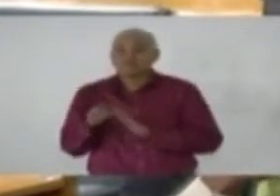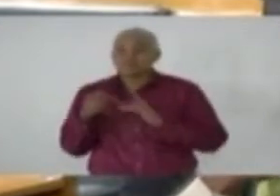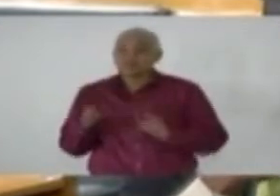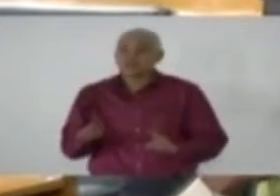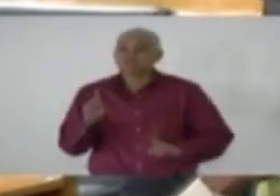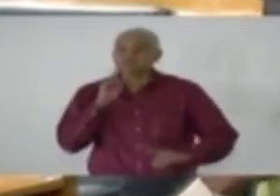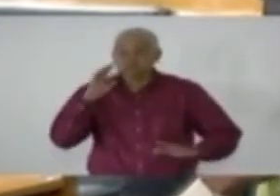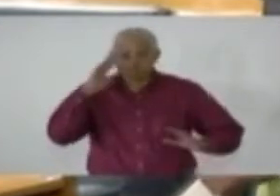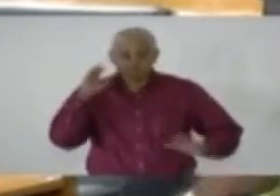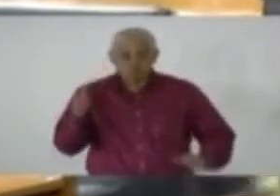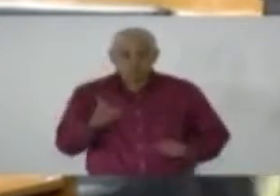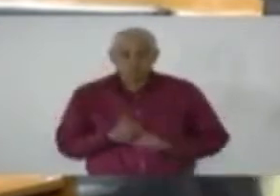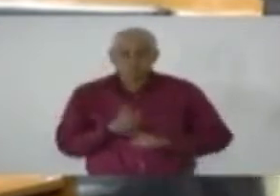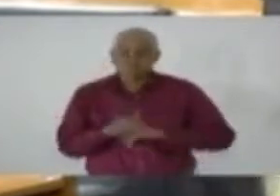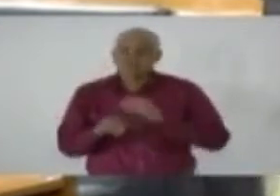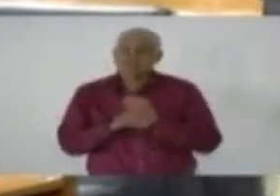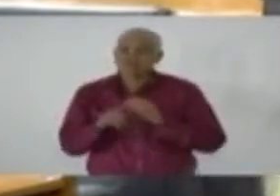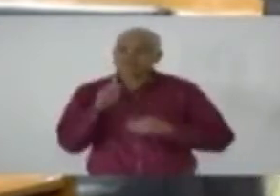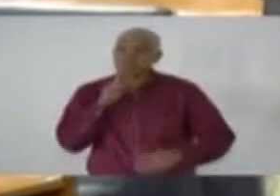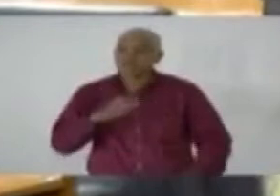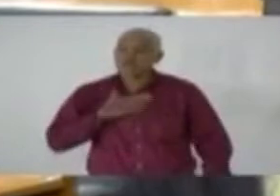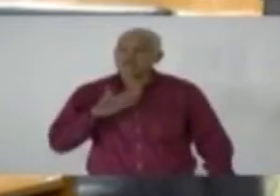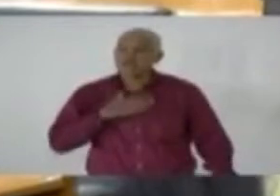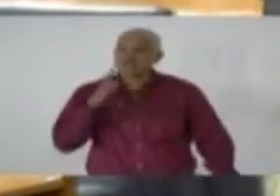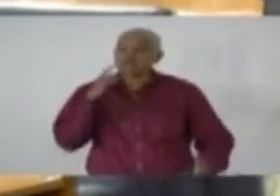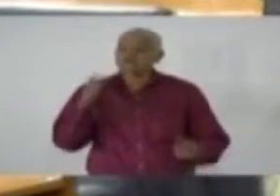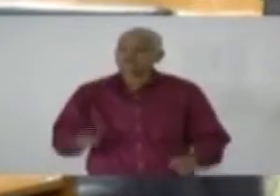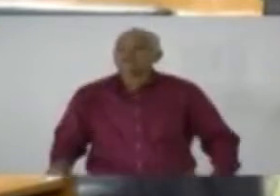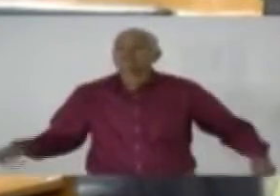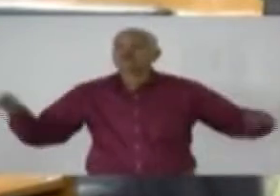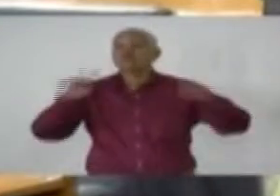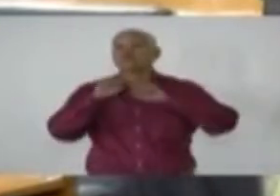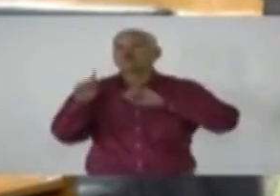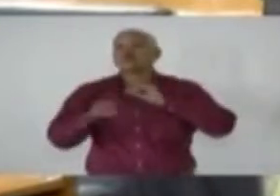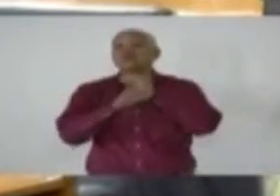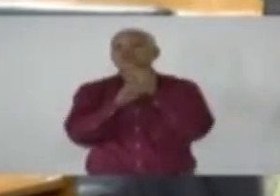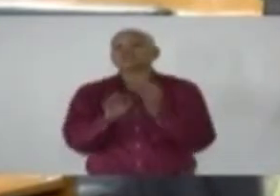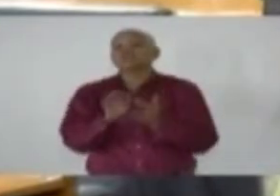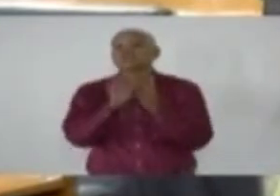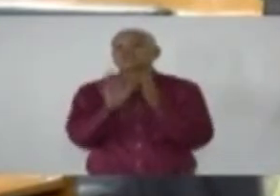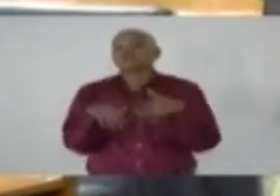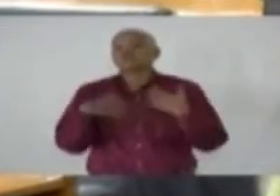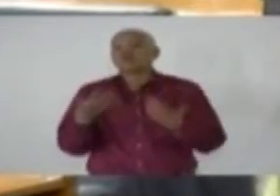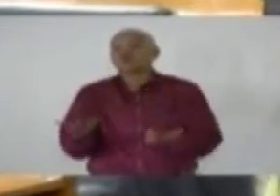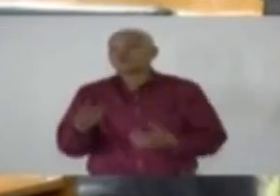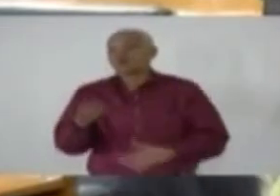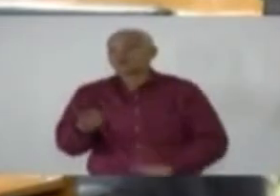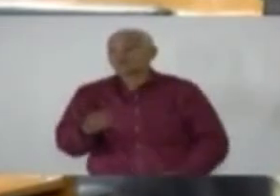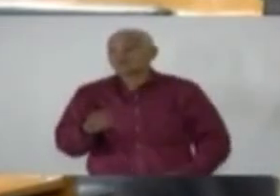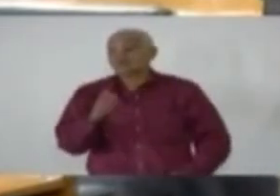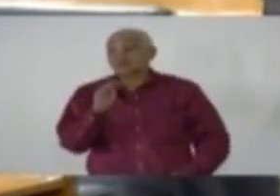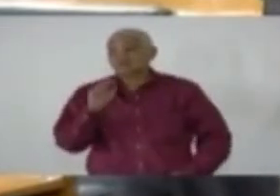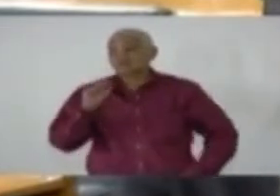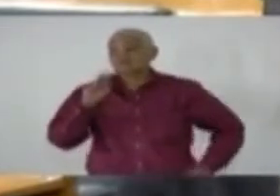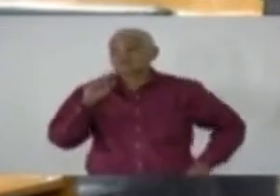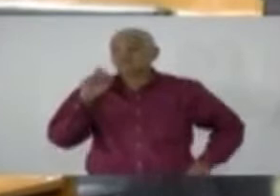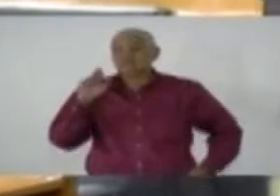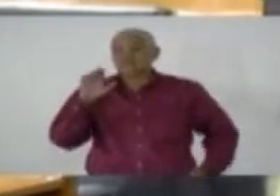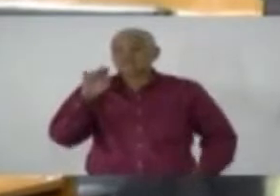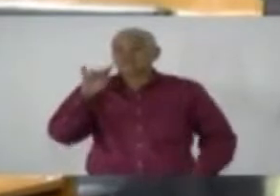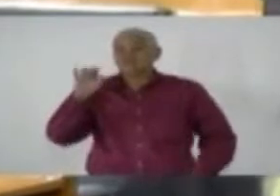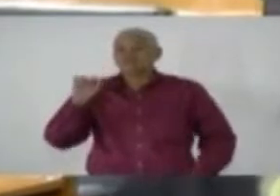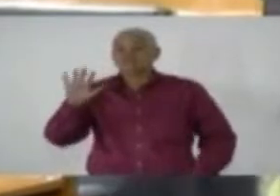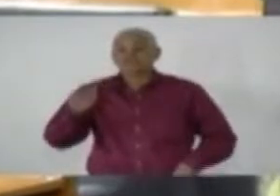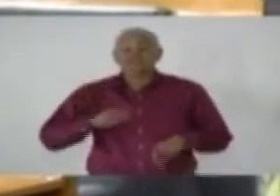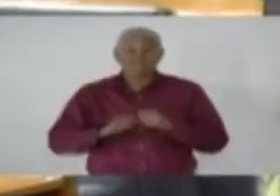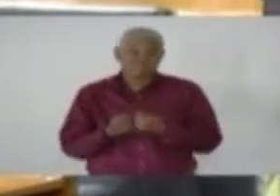So, Mr. President, I'm very grateful to them, but also especially to Mrs. Valerie Curtis and